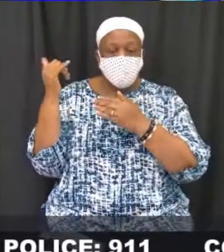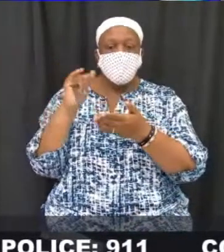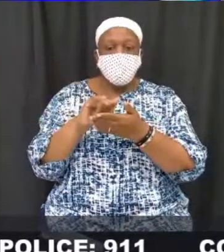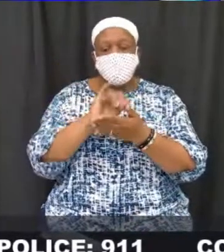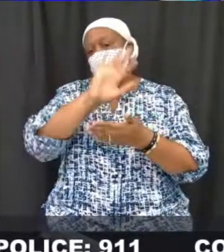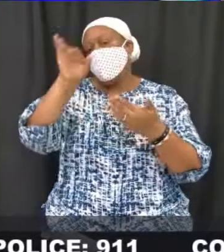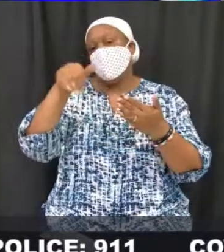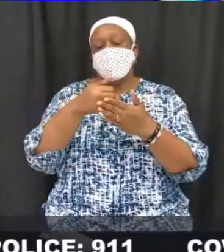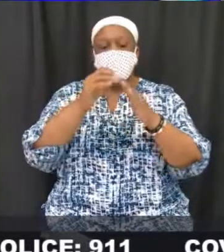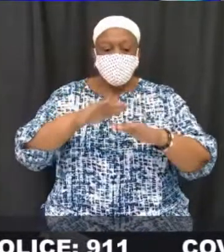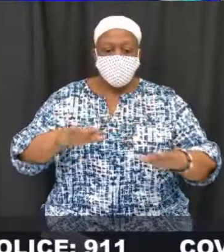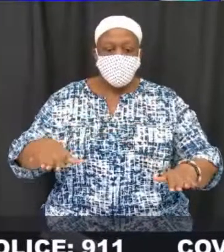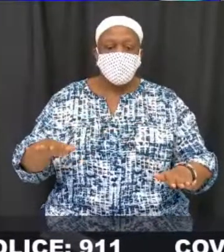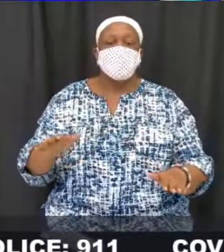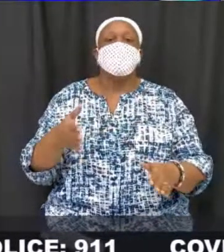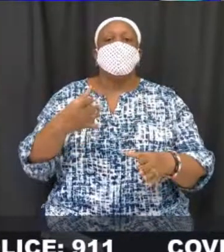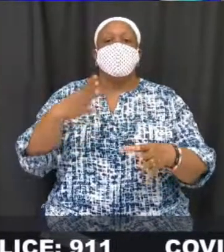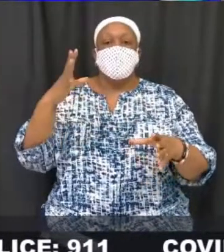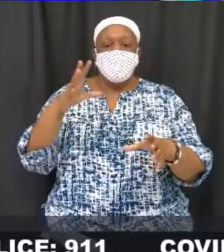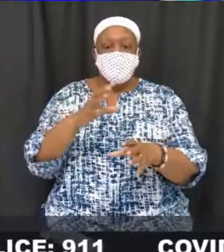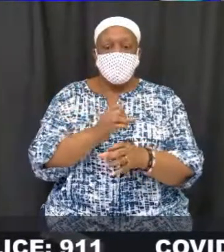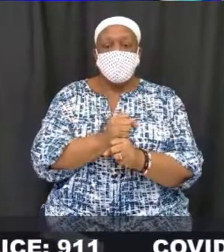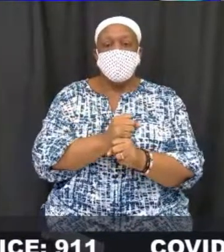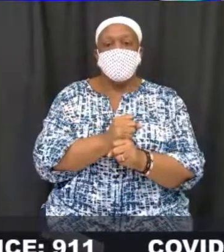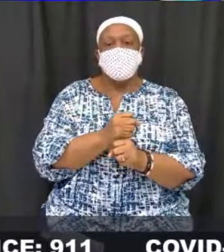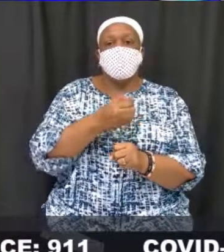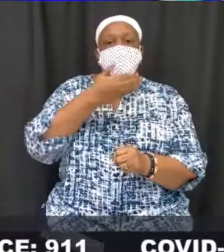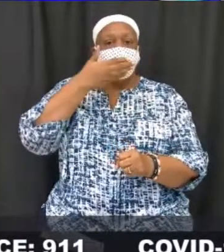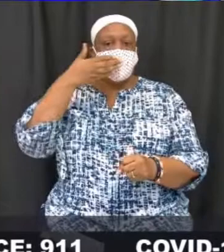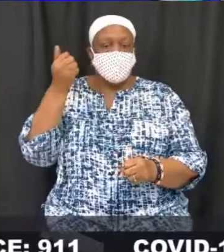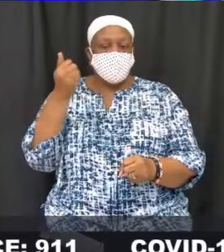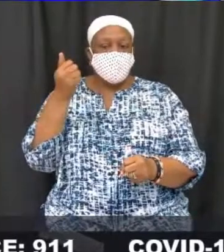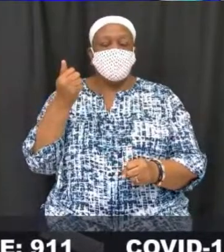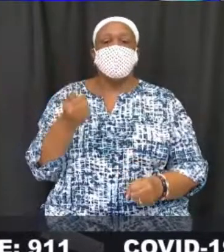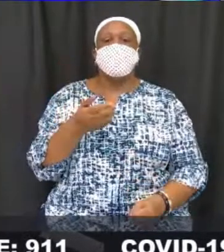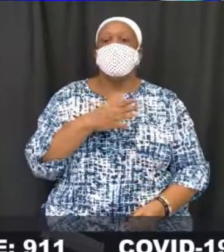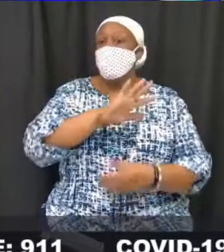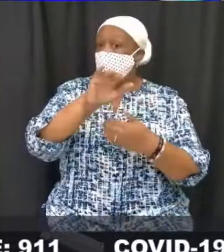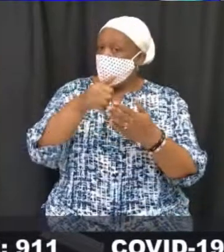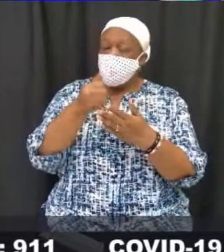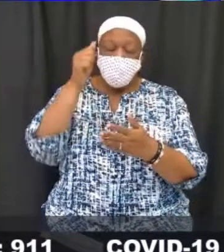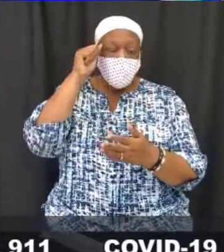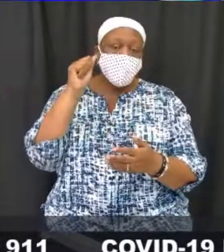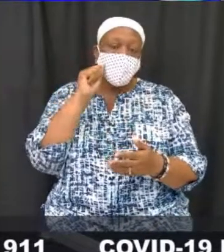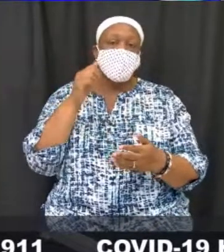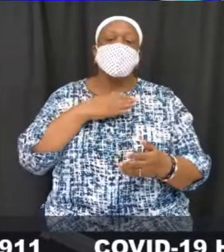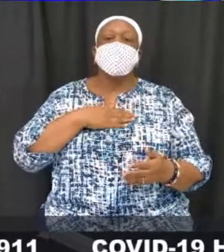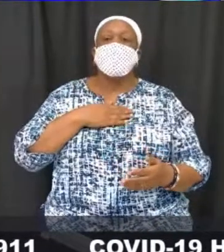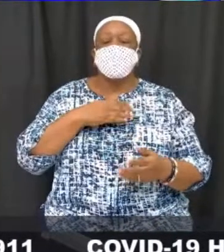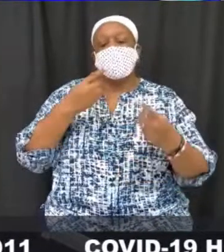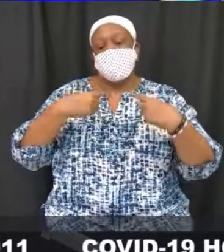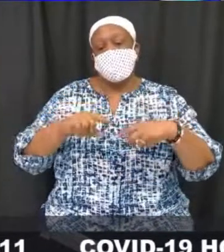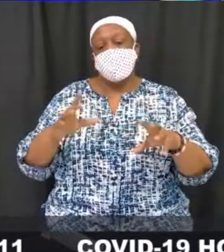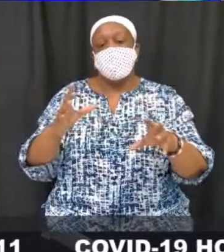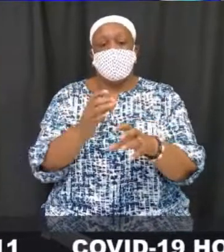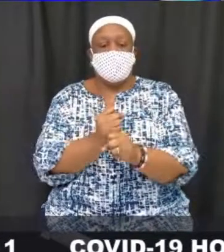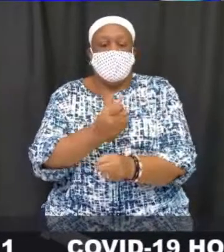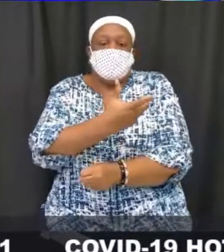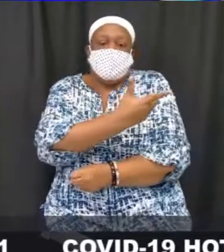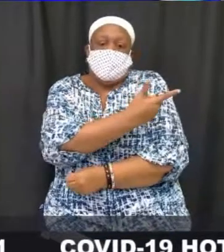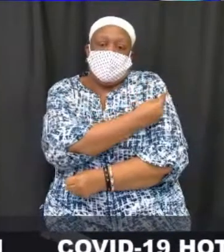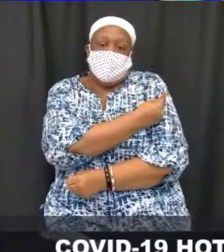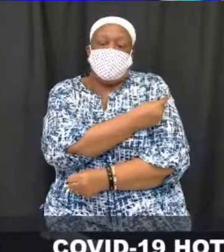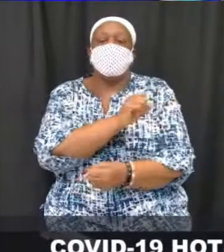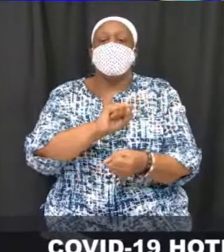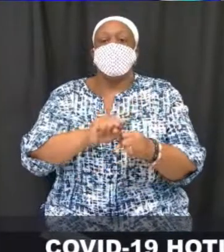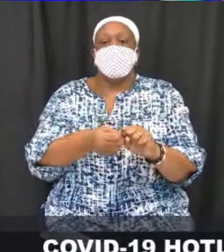well. As adults, you can protect yourself by getting vaccinated, along with the continued use of